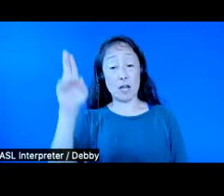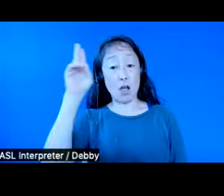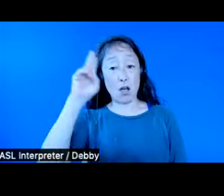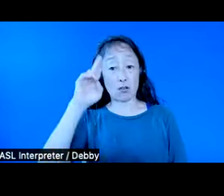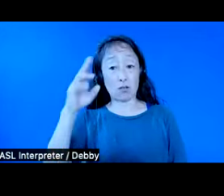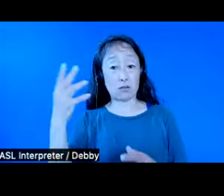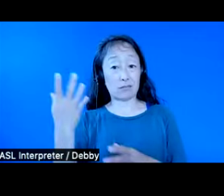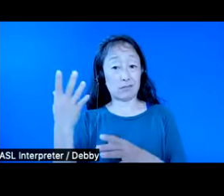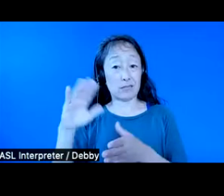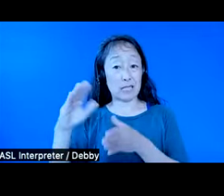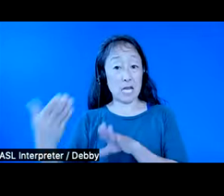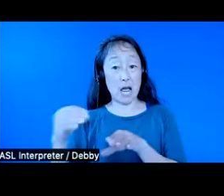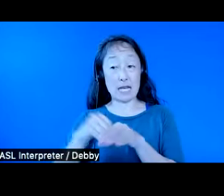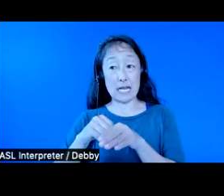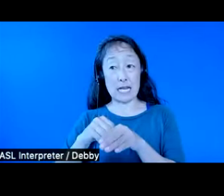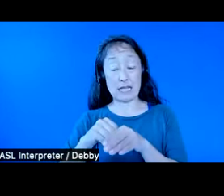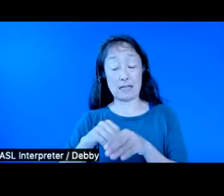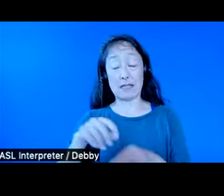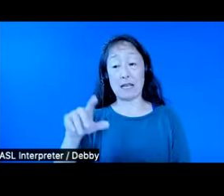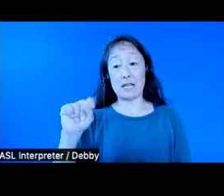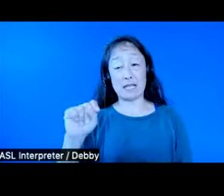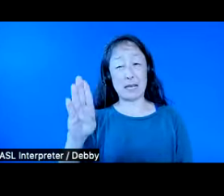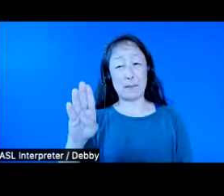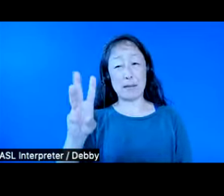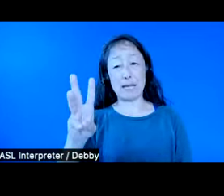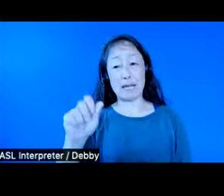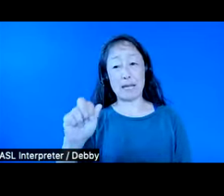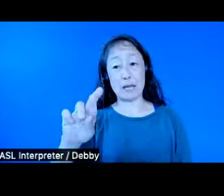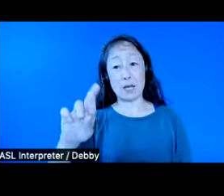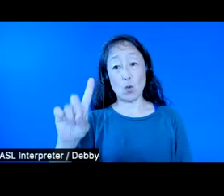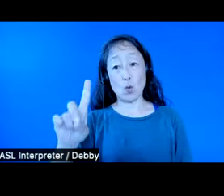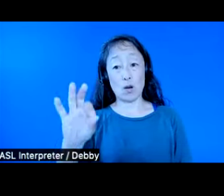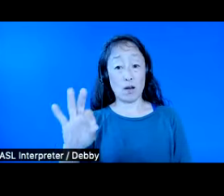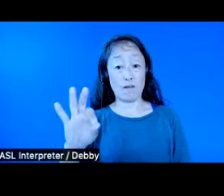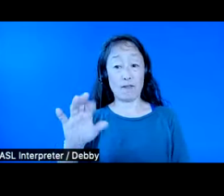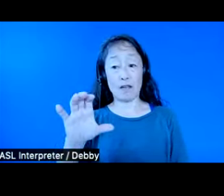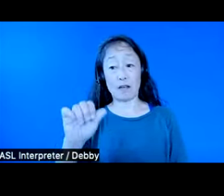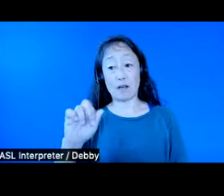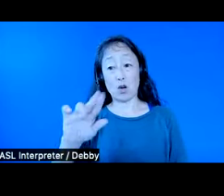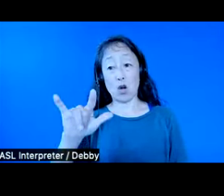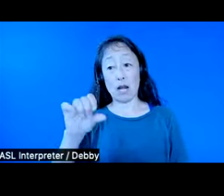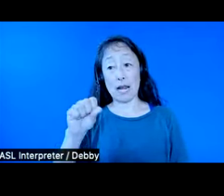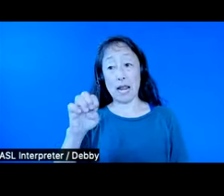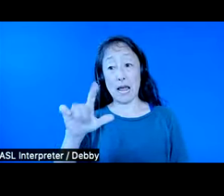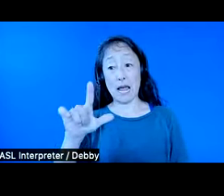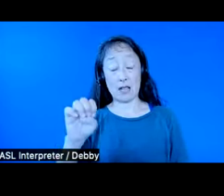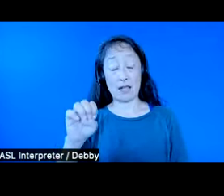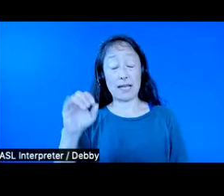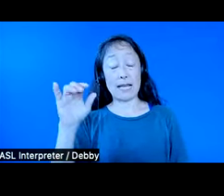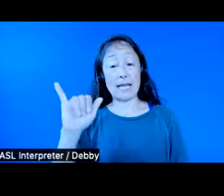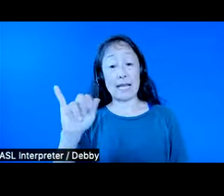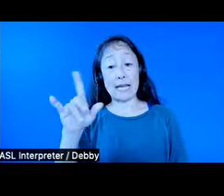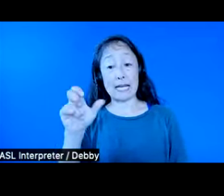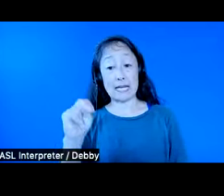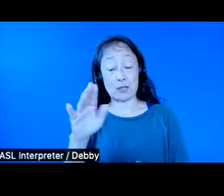tuberculosis ward of Carlisle Indian School that was just off campus, and a lot of people don't know that. So it's very unique, the boarding